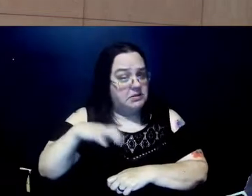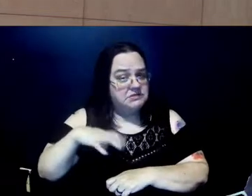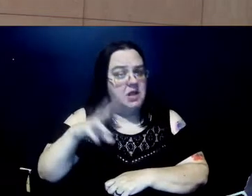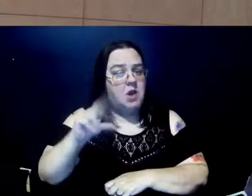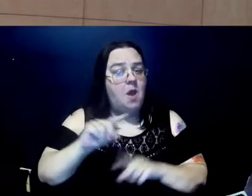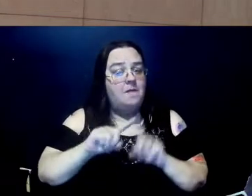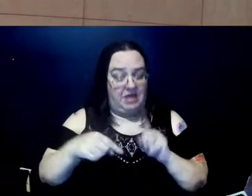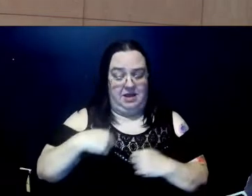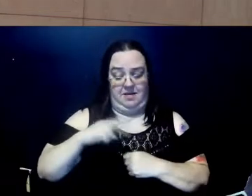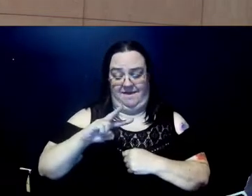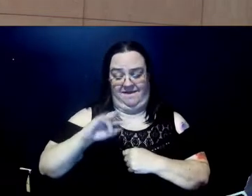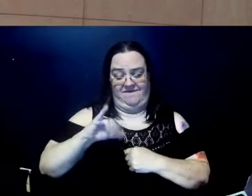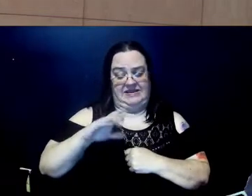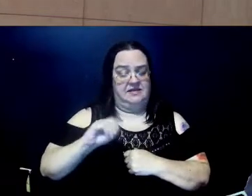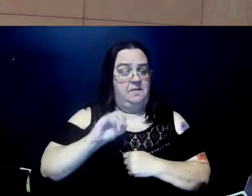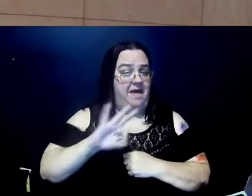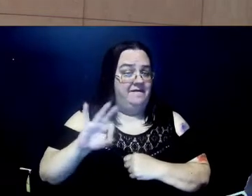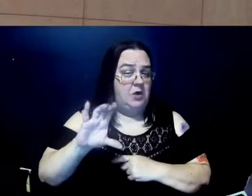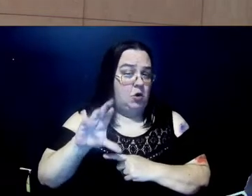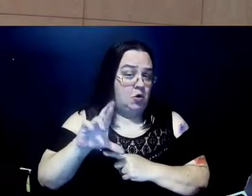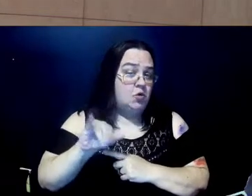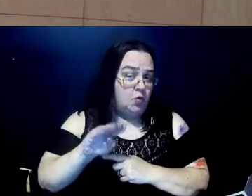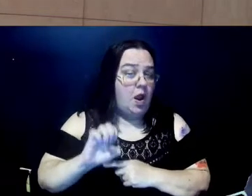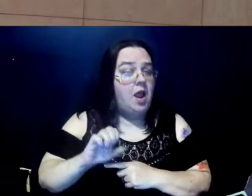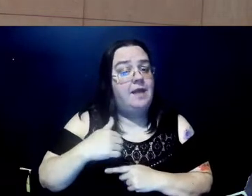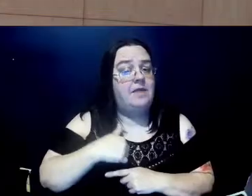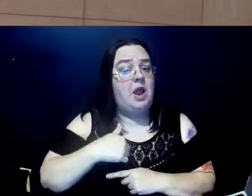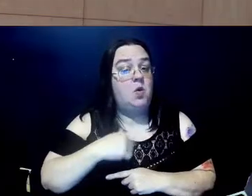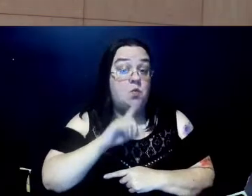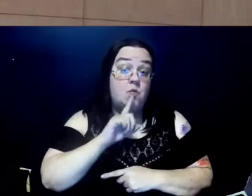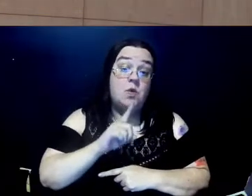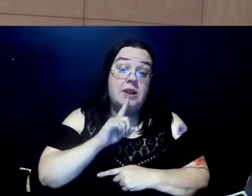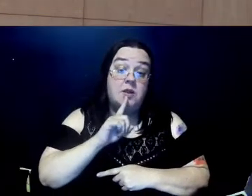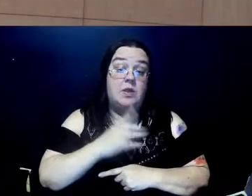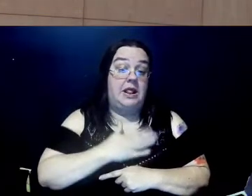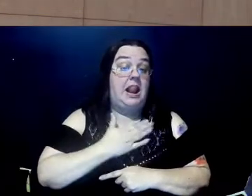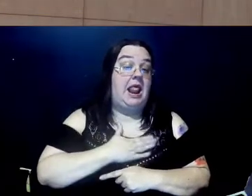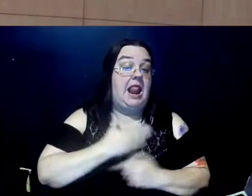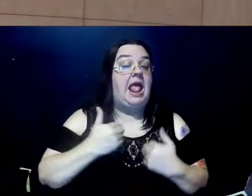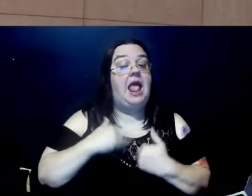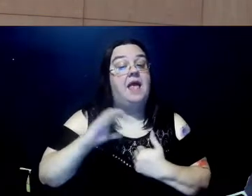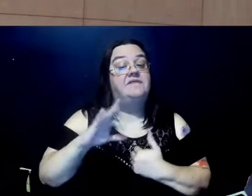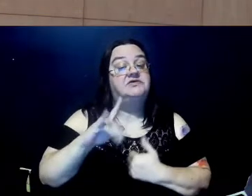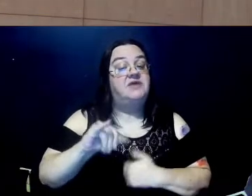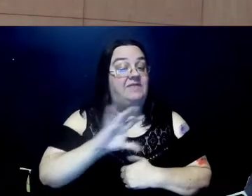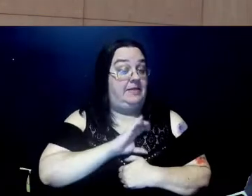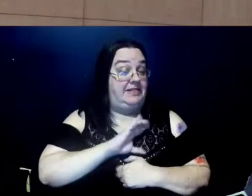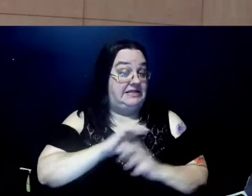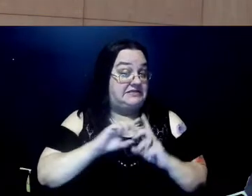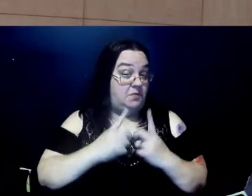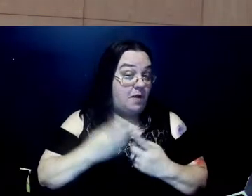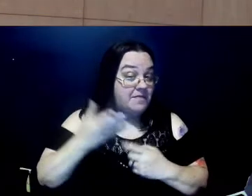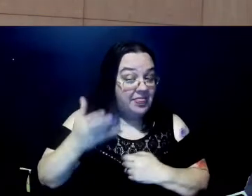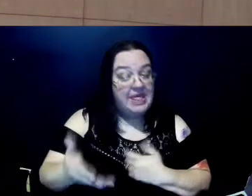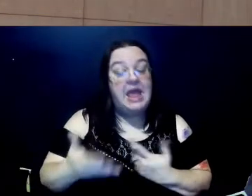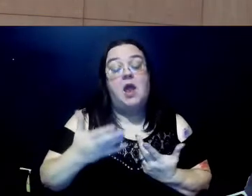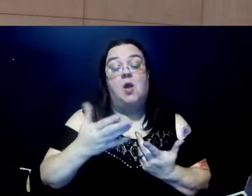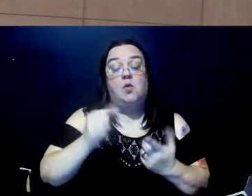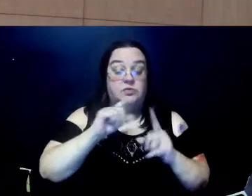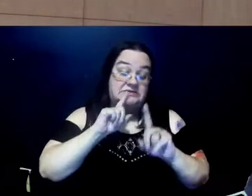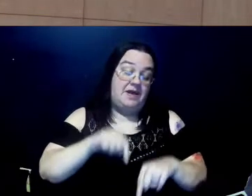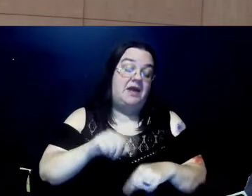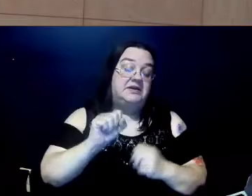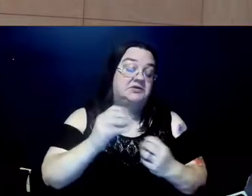the victim of a crime, that I was really, really glad to have the Cheverly Police Department there and responding, and thank